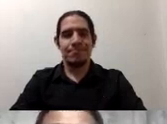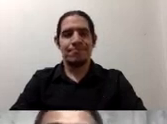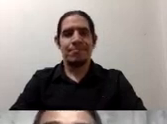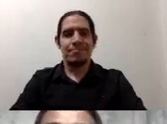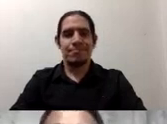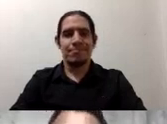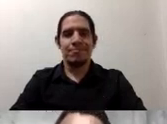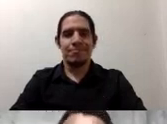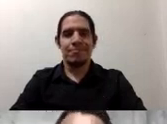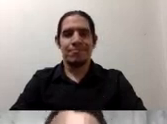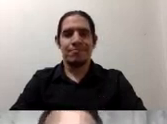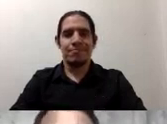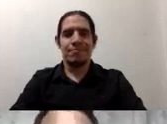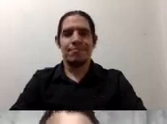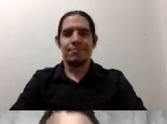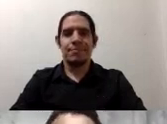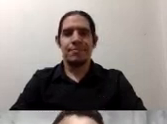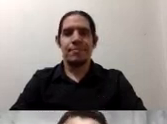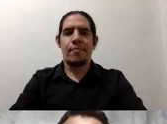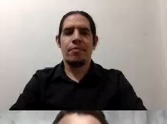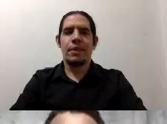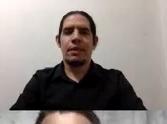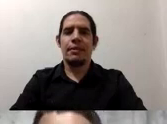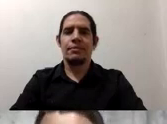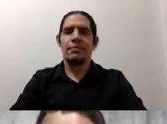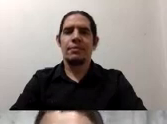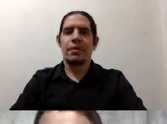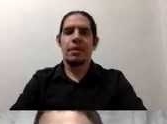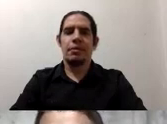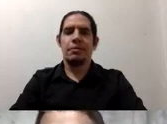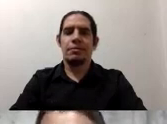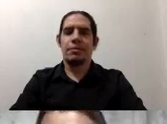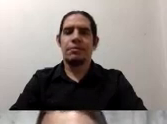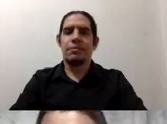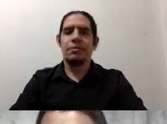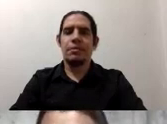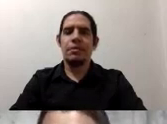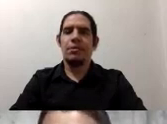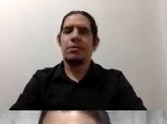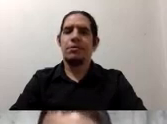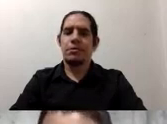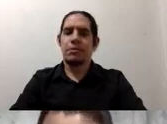The teacher's attitudes towards different English accents. In regards of this, most of them interviewed